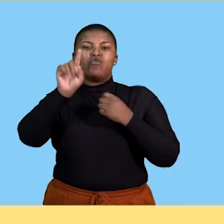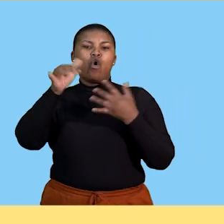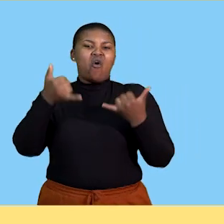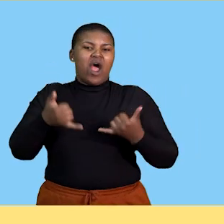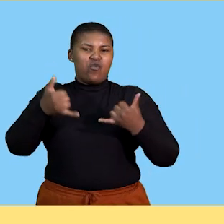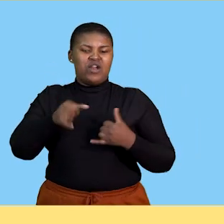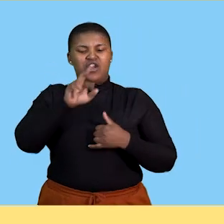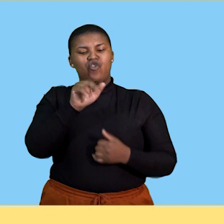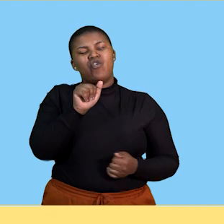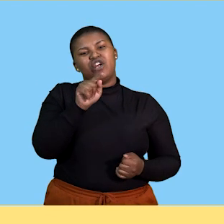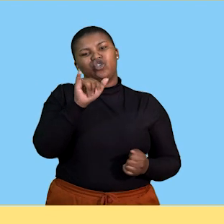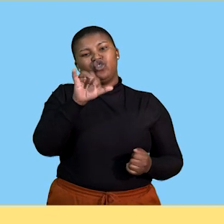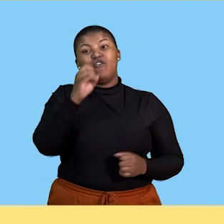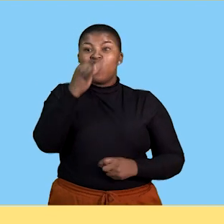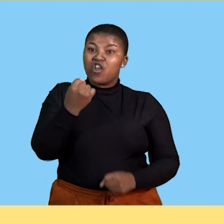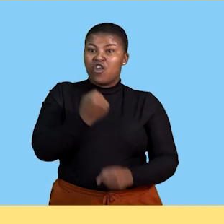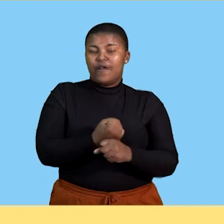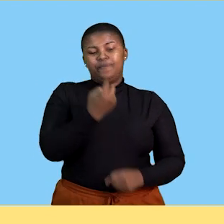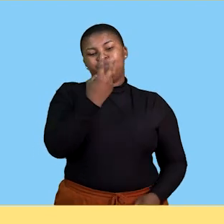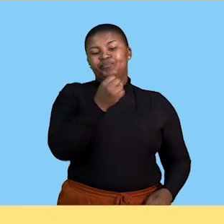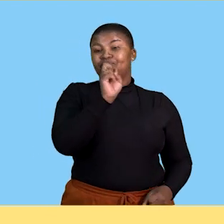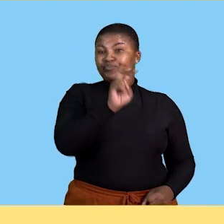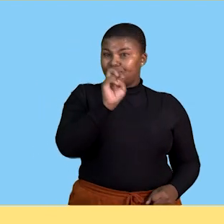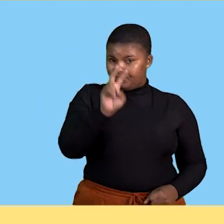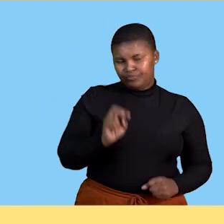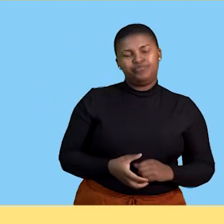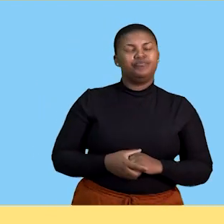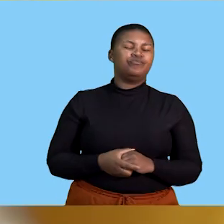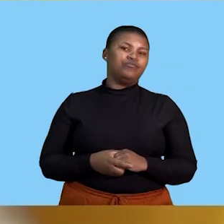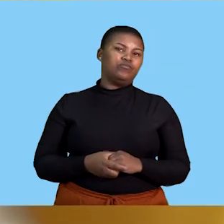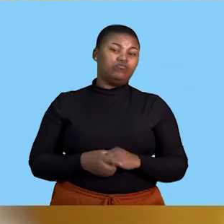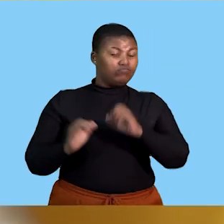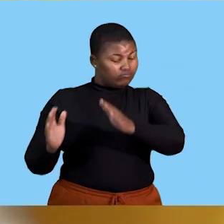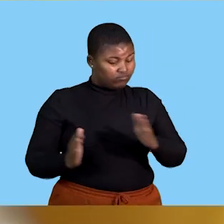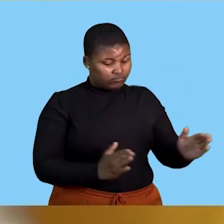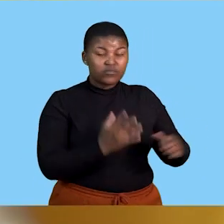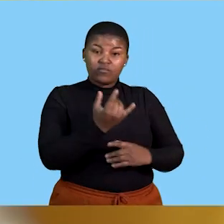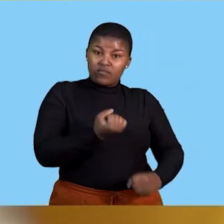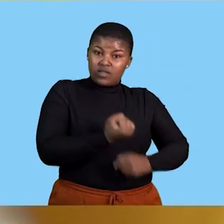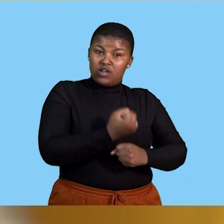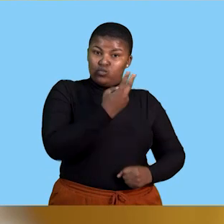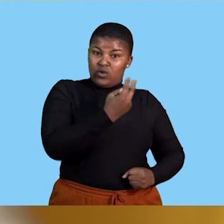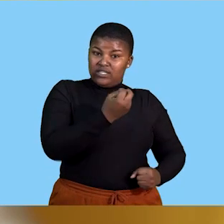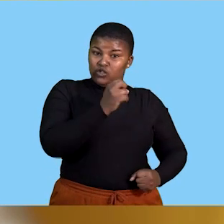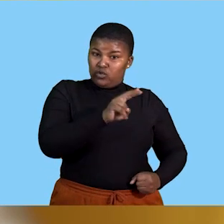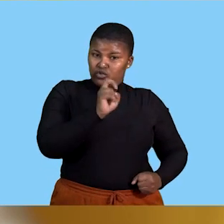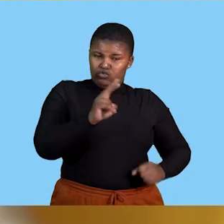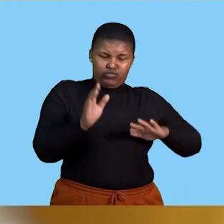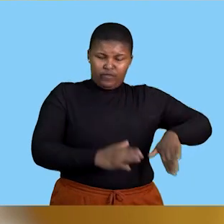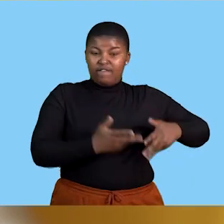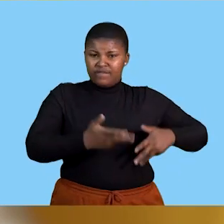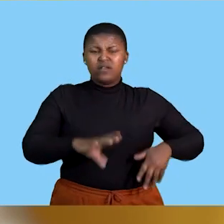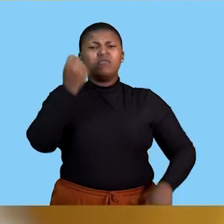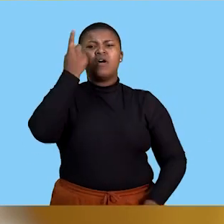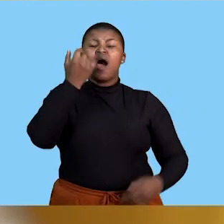year 2022. But once we have calculated for the year 2022, we understand that when we're